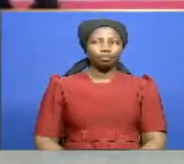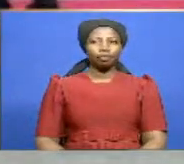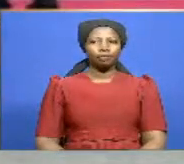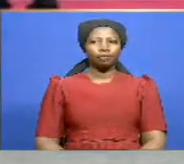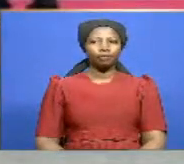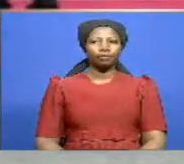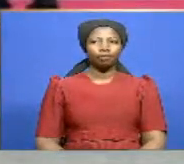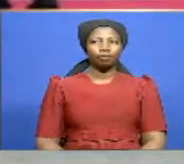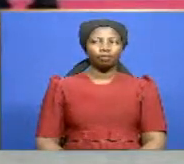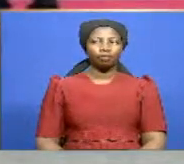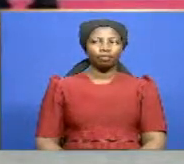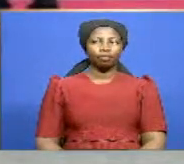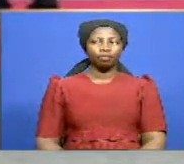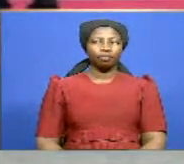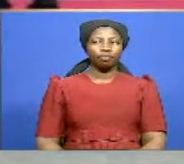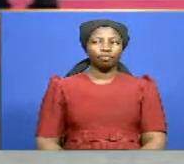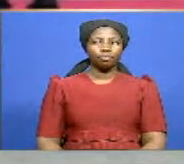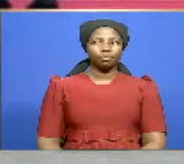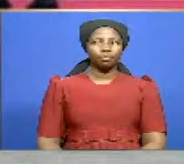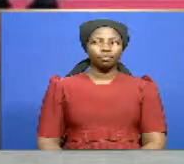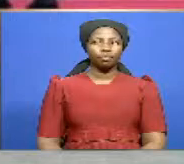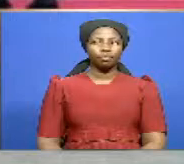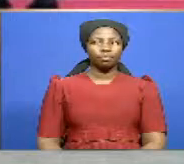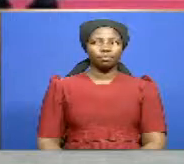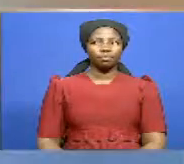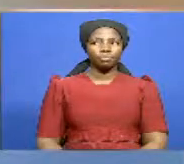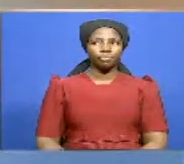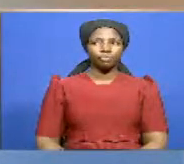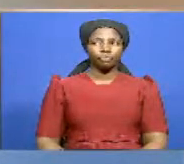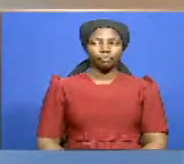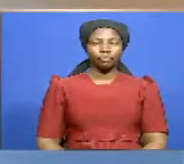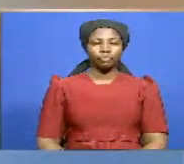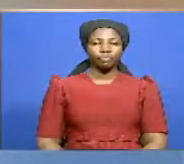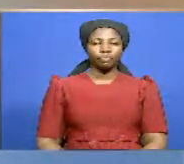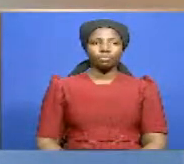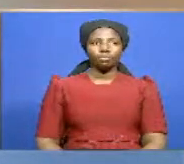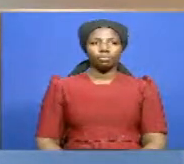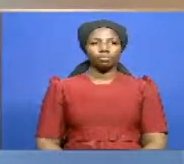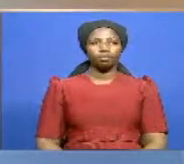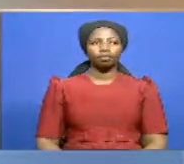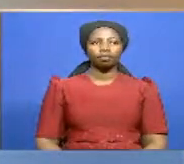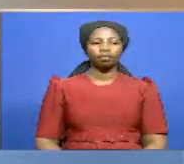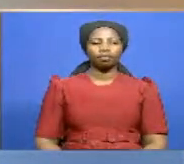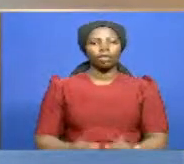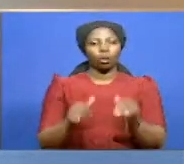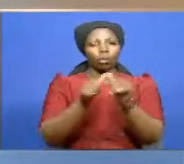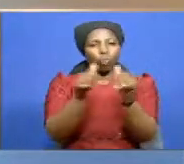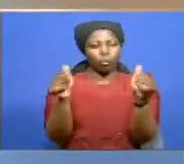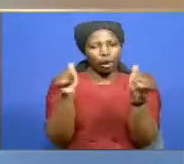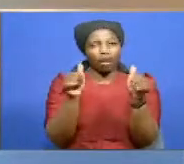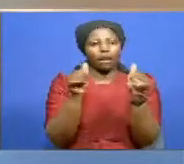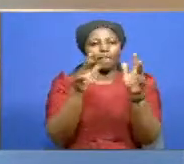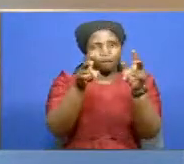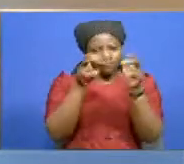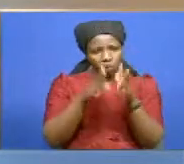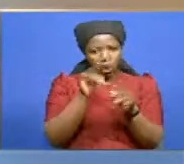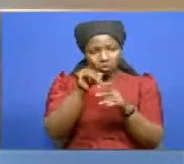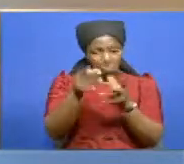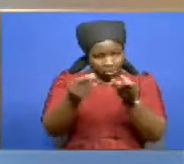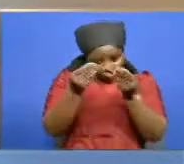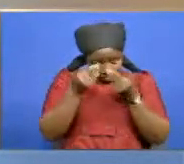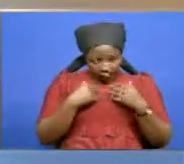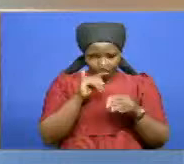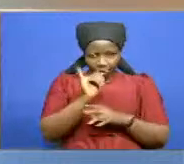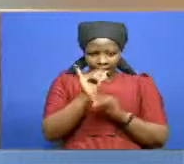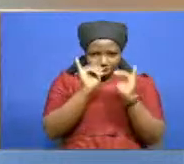You Na mtazamaji utakuwa unaipata taarifa hiyo kwa